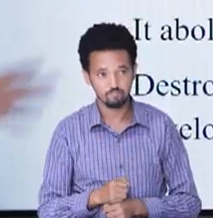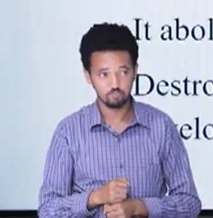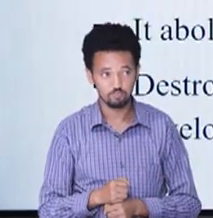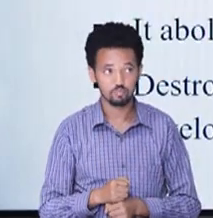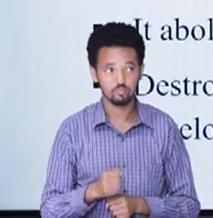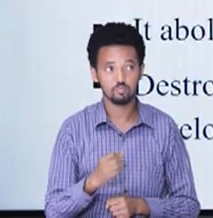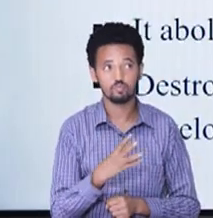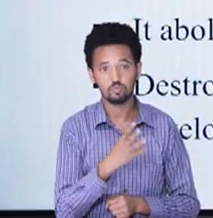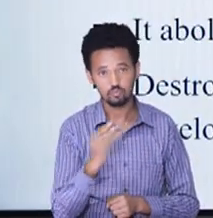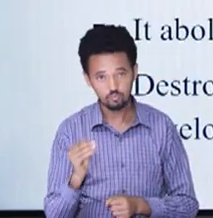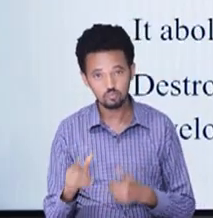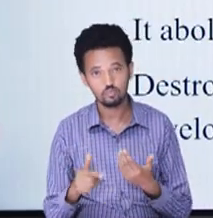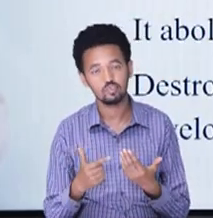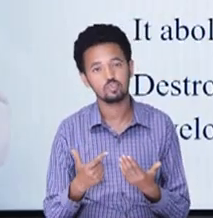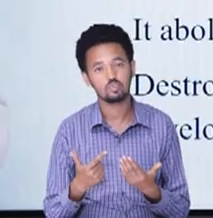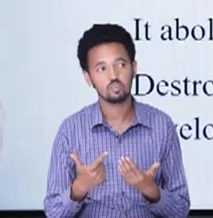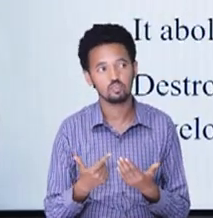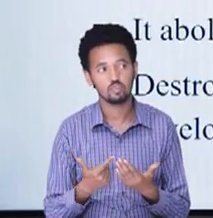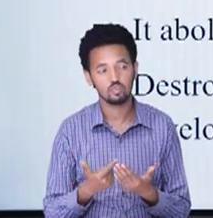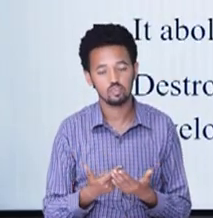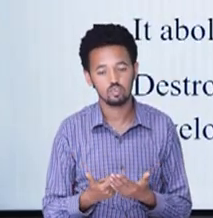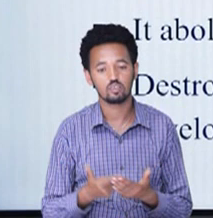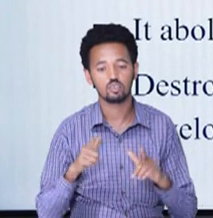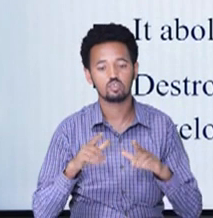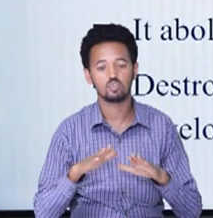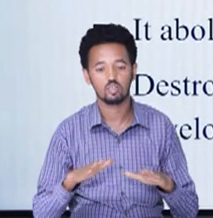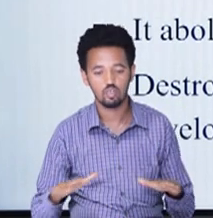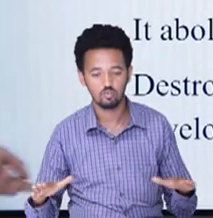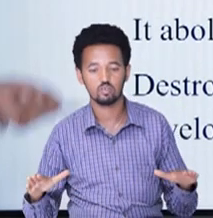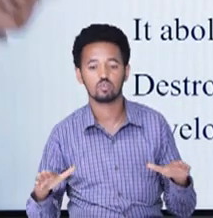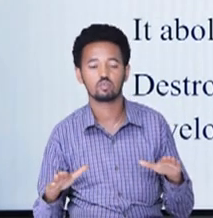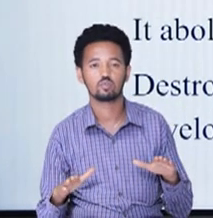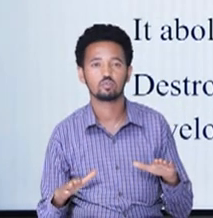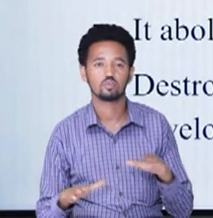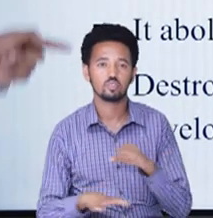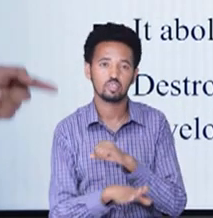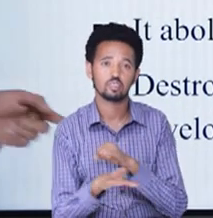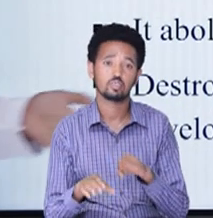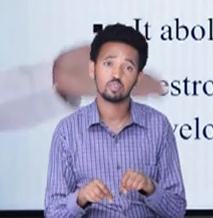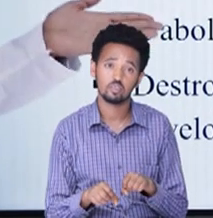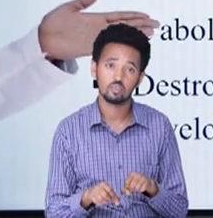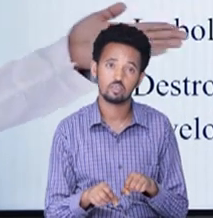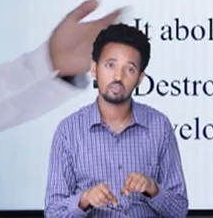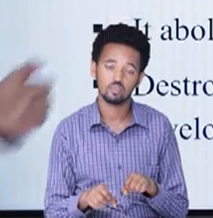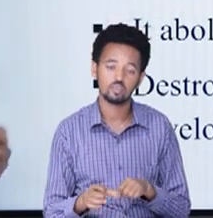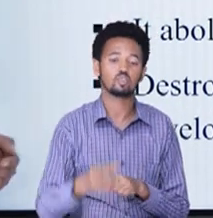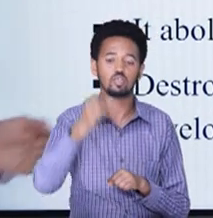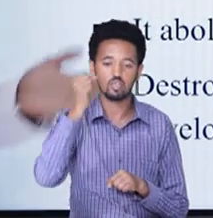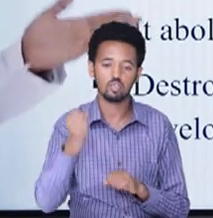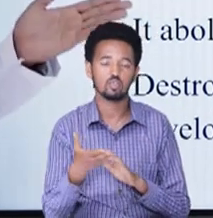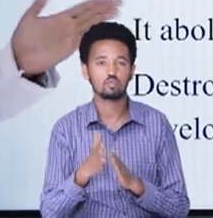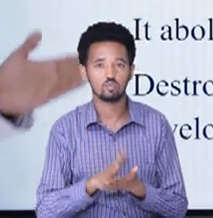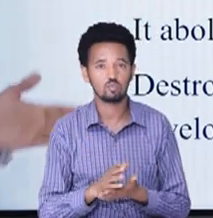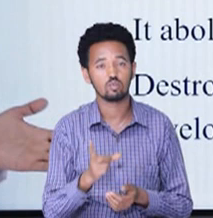it abolished serfdom and slavery throughout France. And it destroyed the old feudal